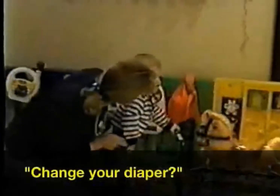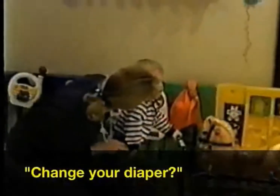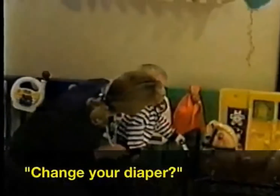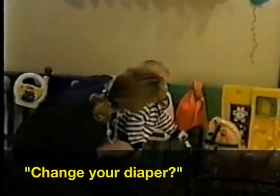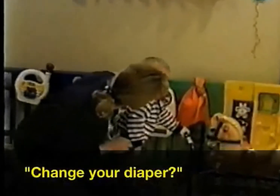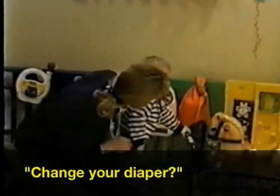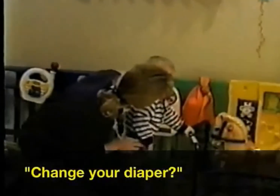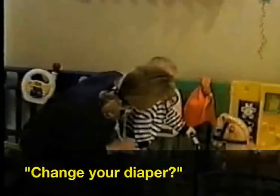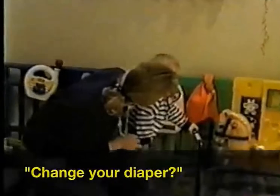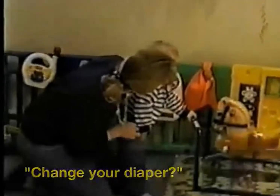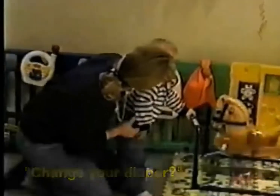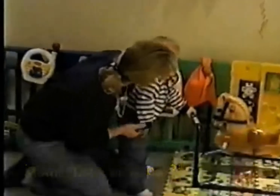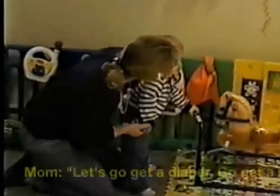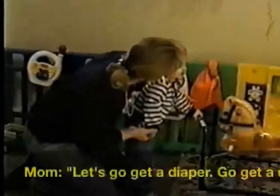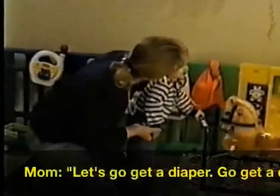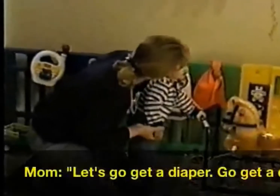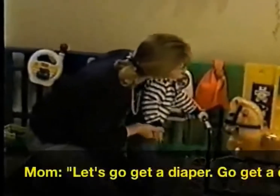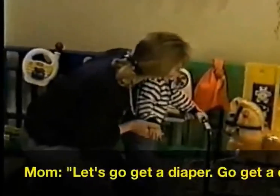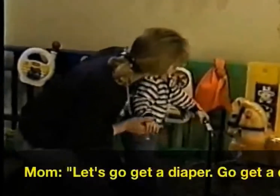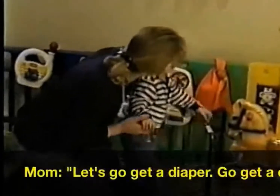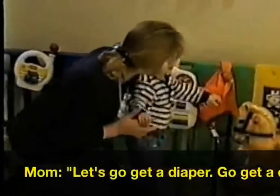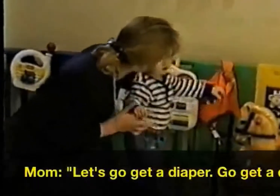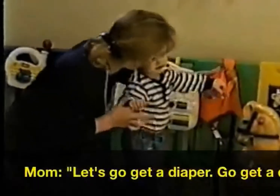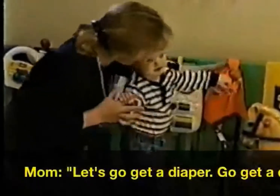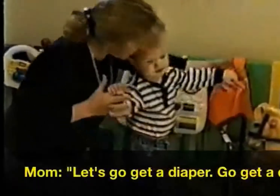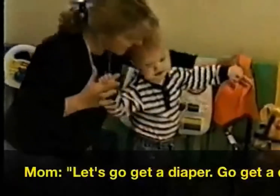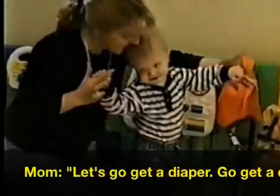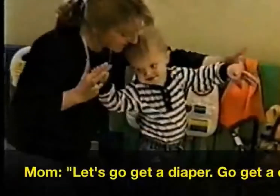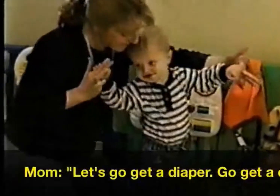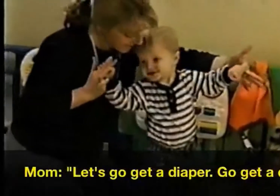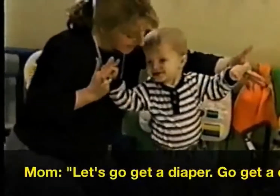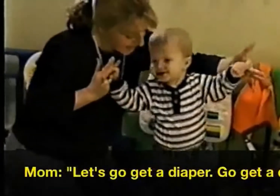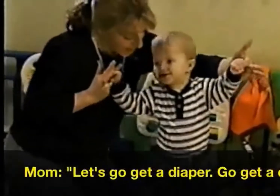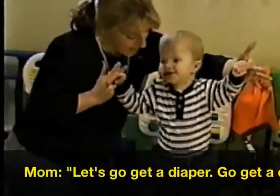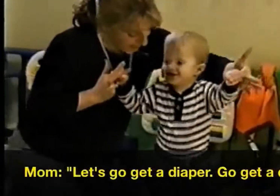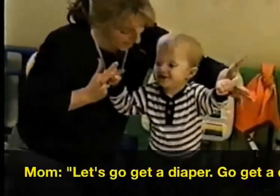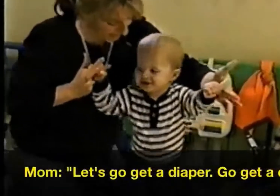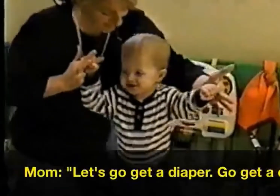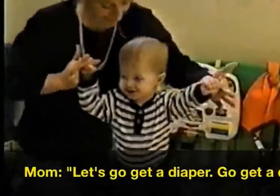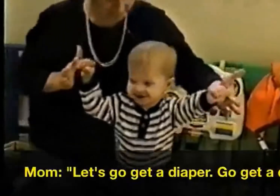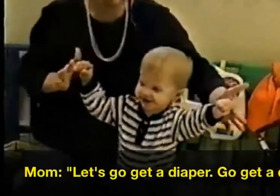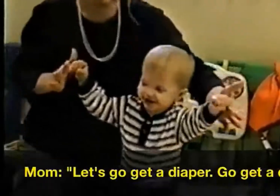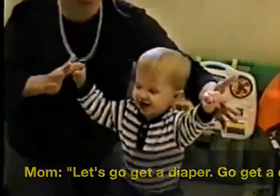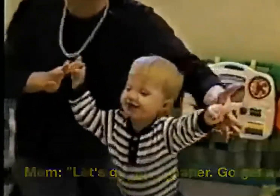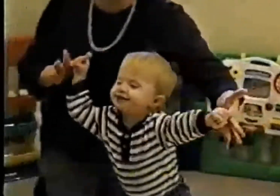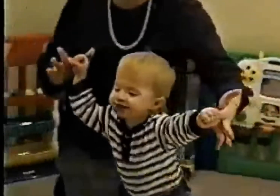Do you want to change your diaper? Let's go get a diaper, okay? Go get a diaper.